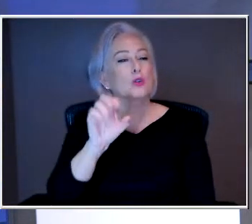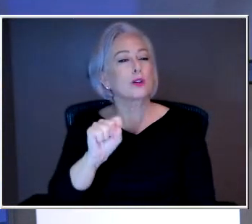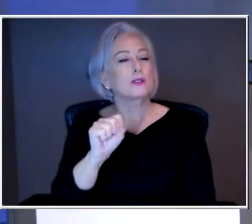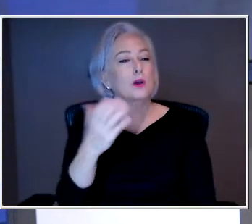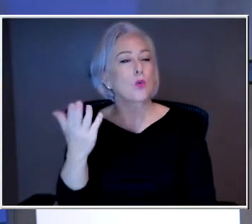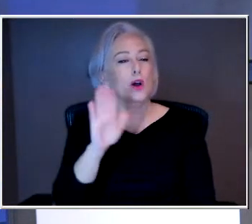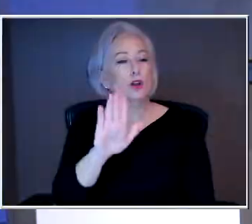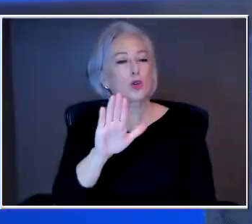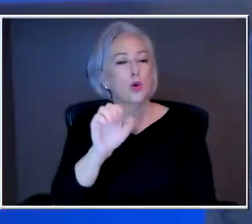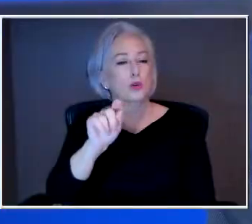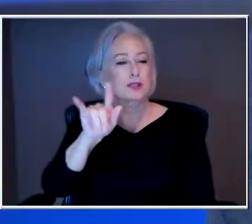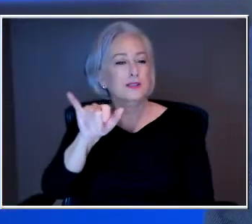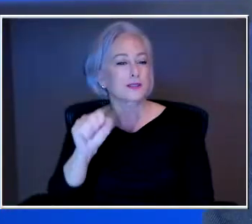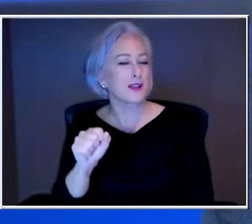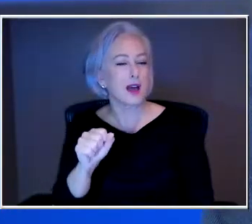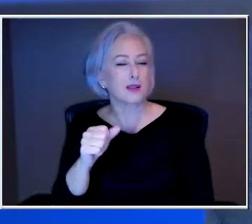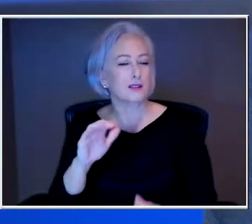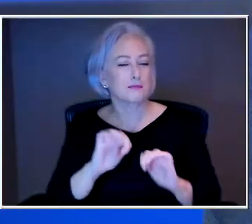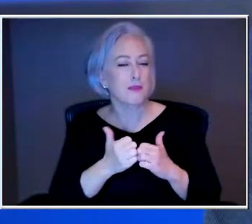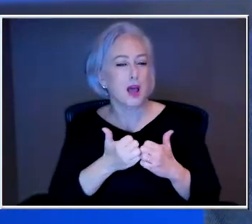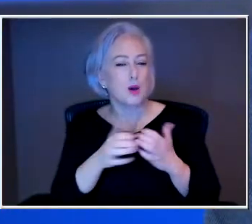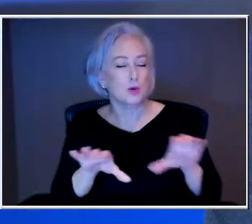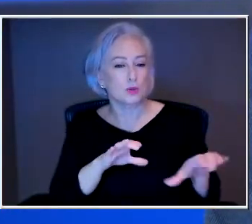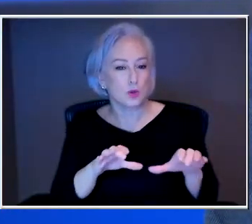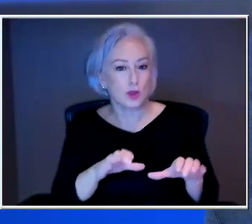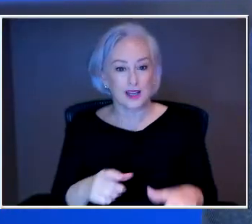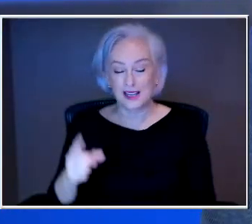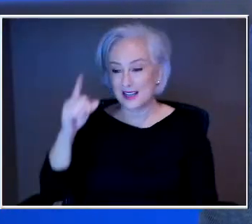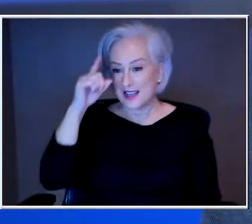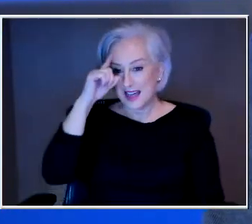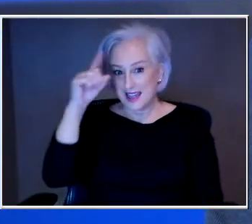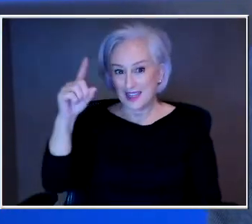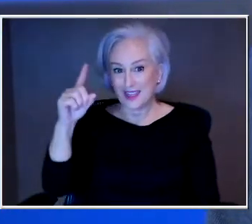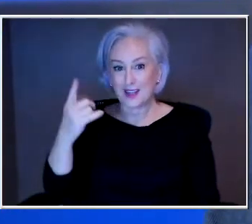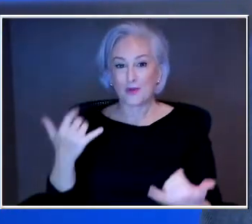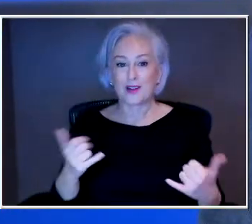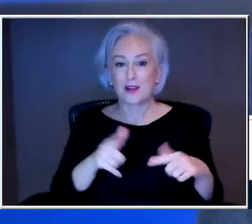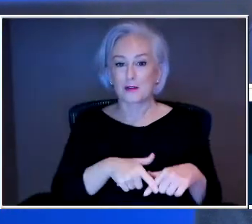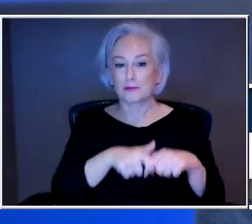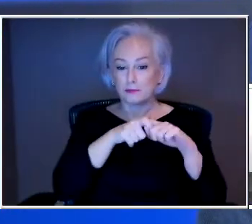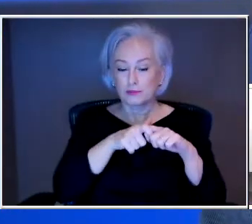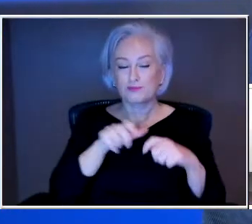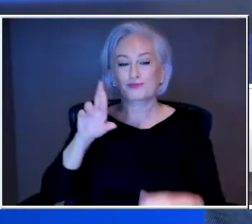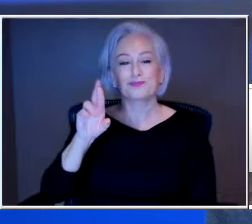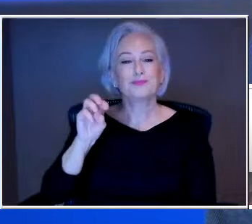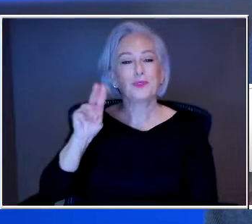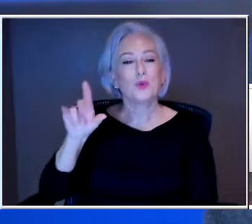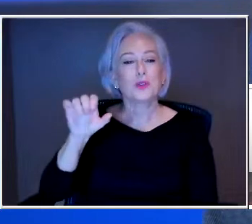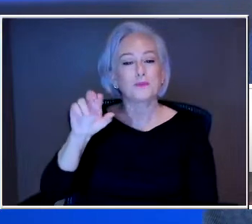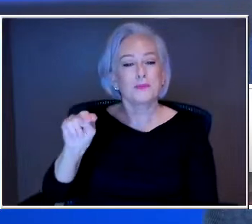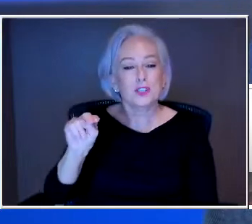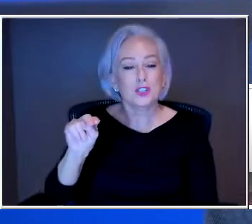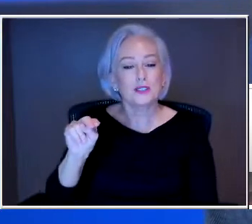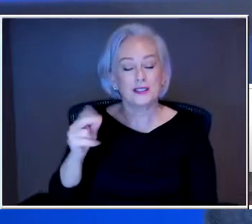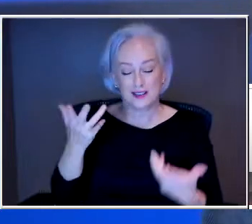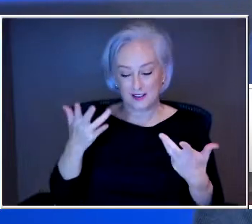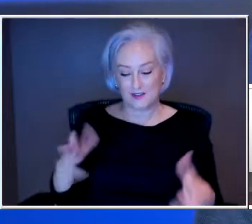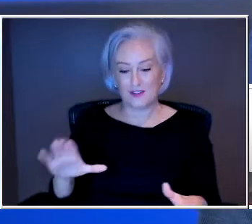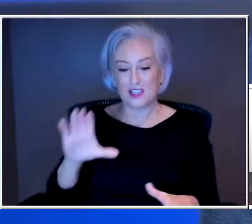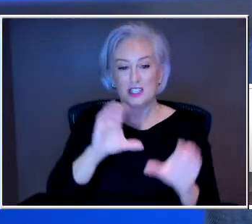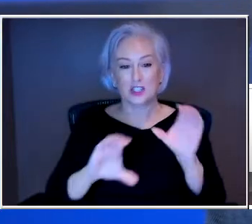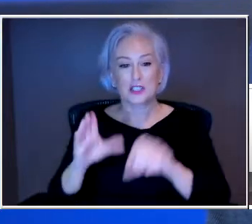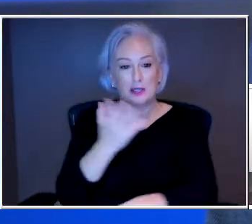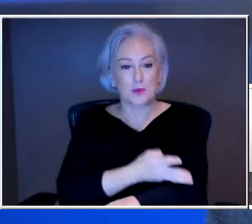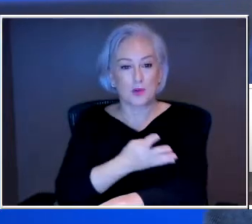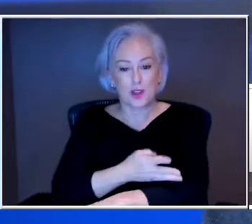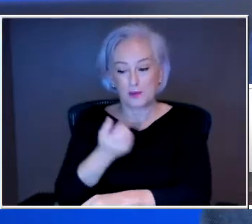Well, I believe it's in remission. I was finished chemotherapy a few years ago, and I go back and see